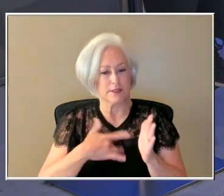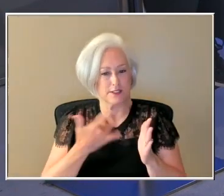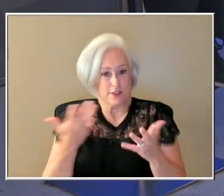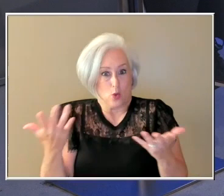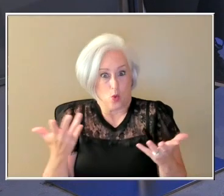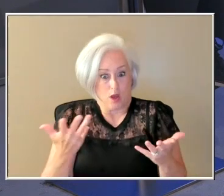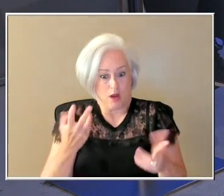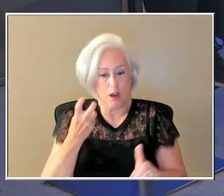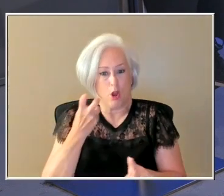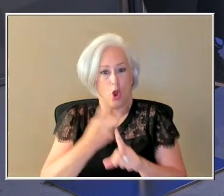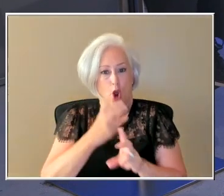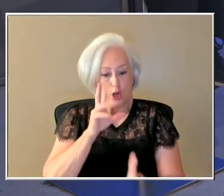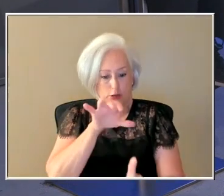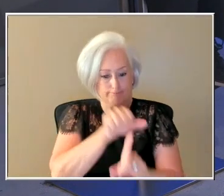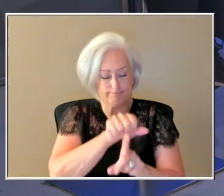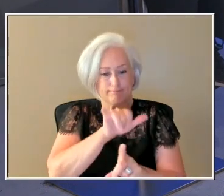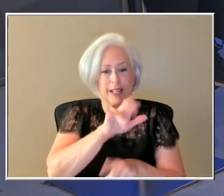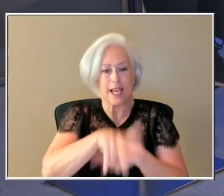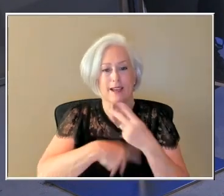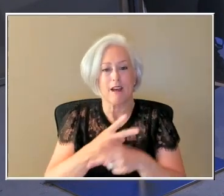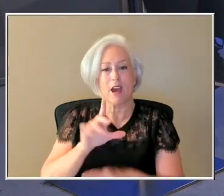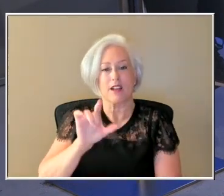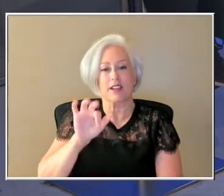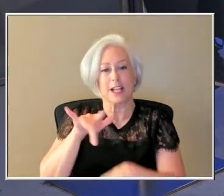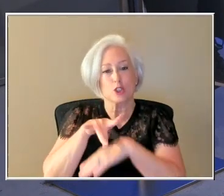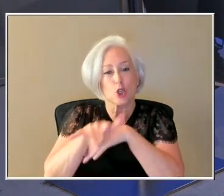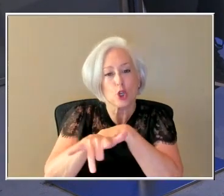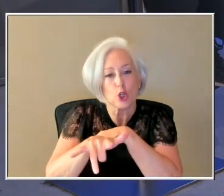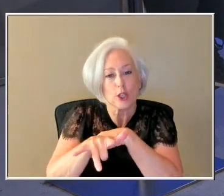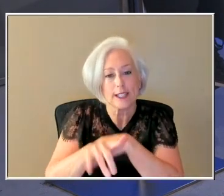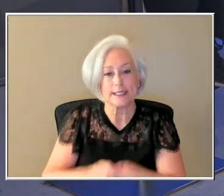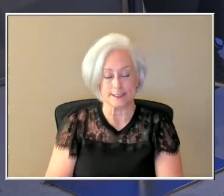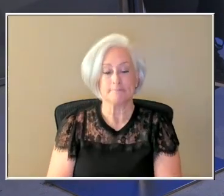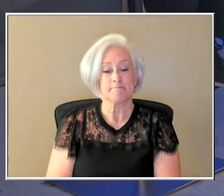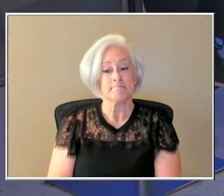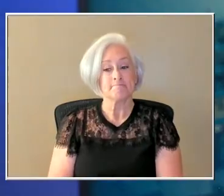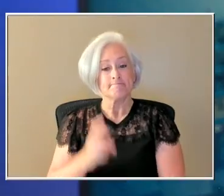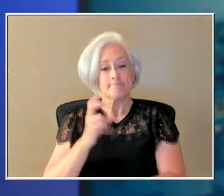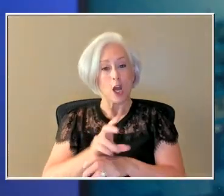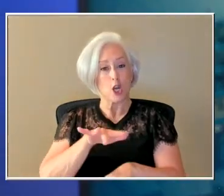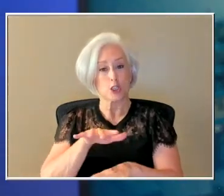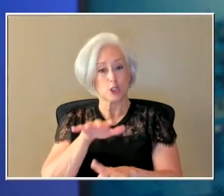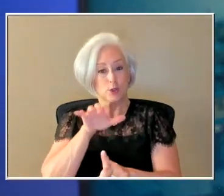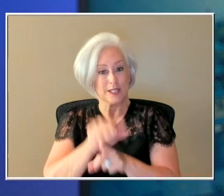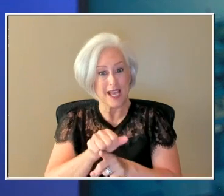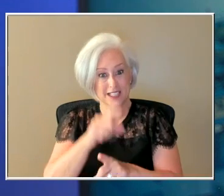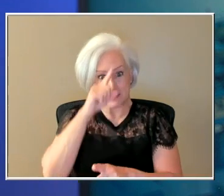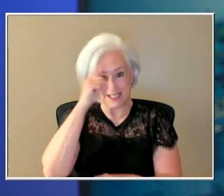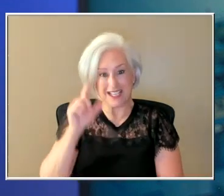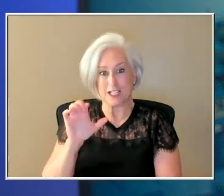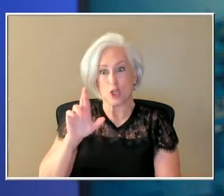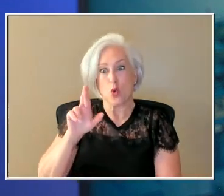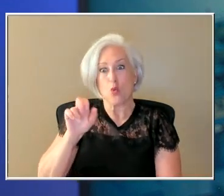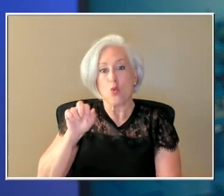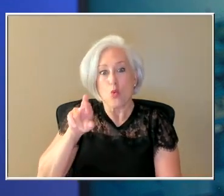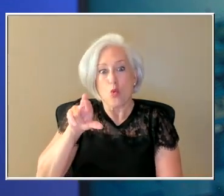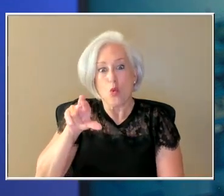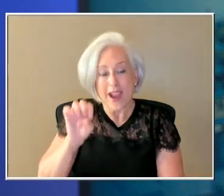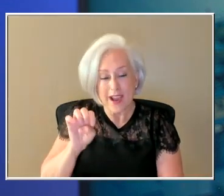this type of cancer early? So it's very hard to catch purely because of the rarity of them. They're not well